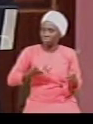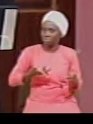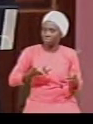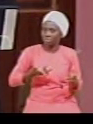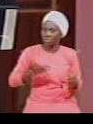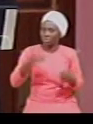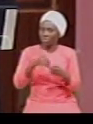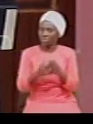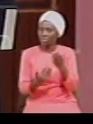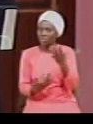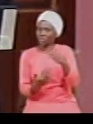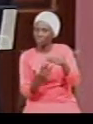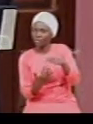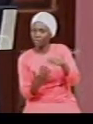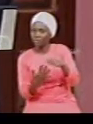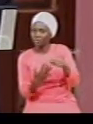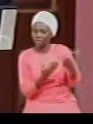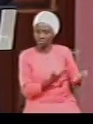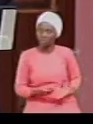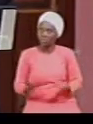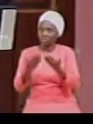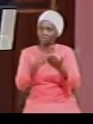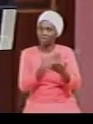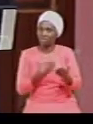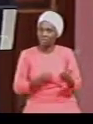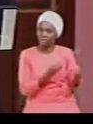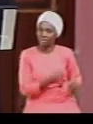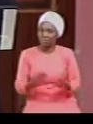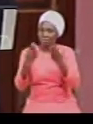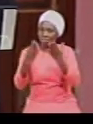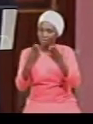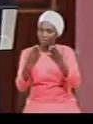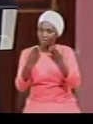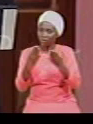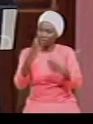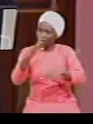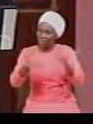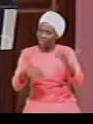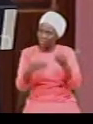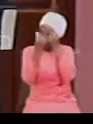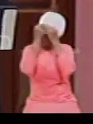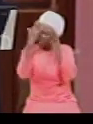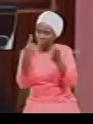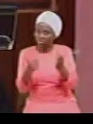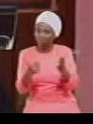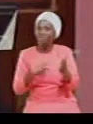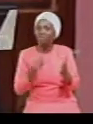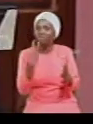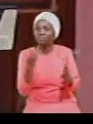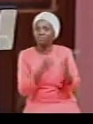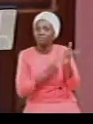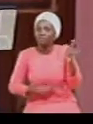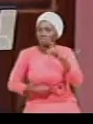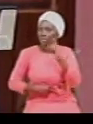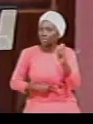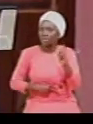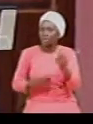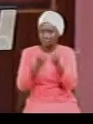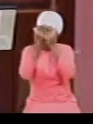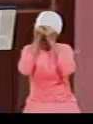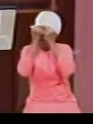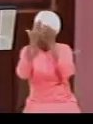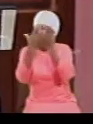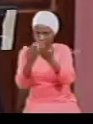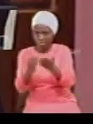and sacrifices, as in obeying the voice of the Lord, obeying the